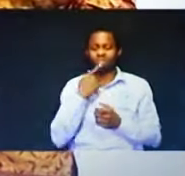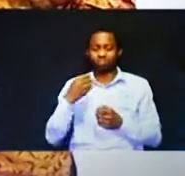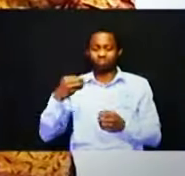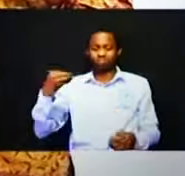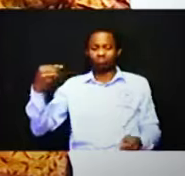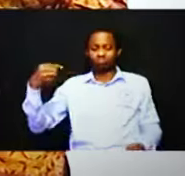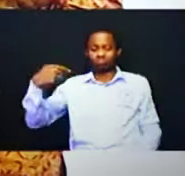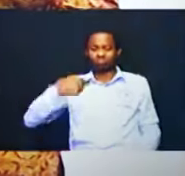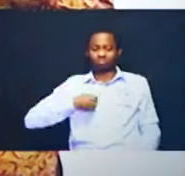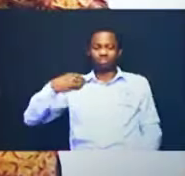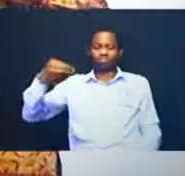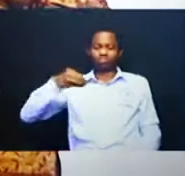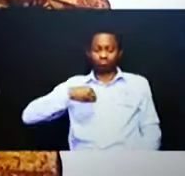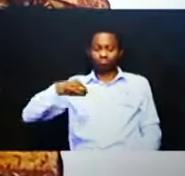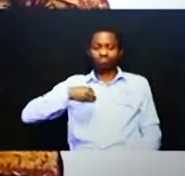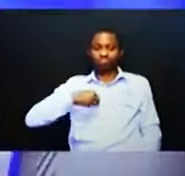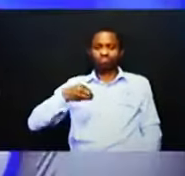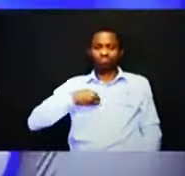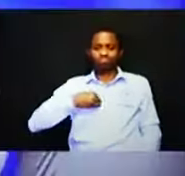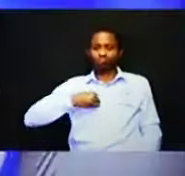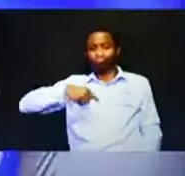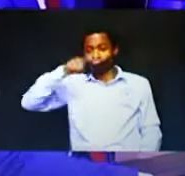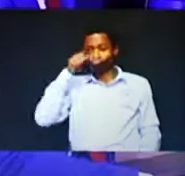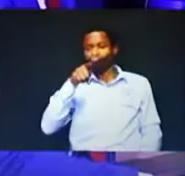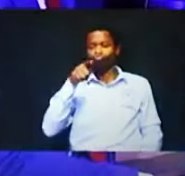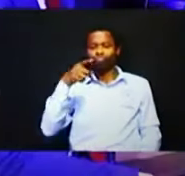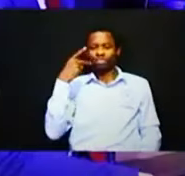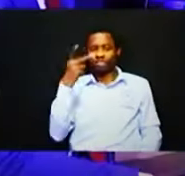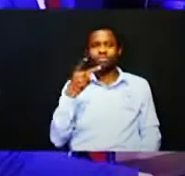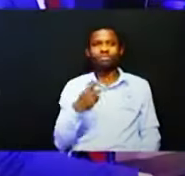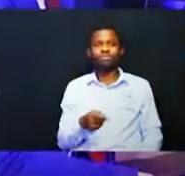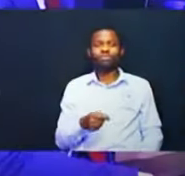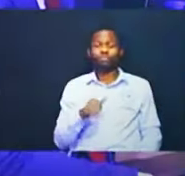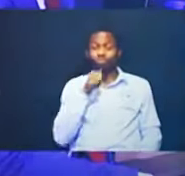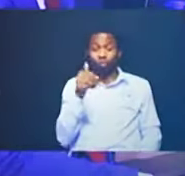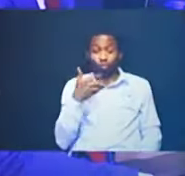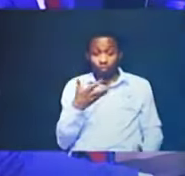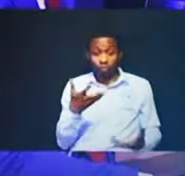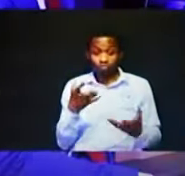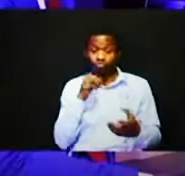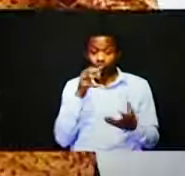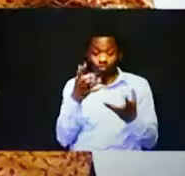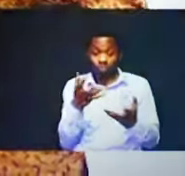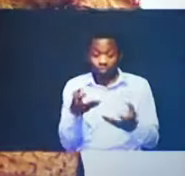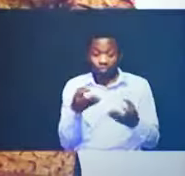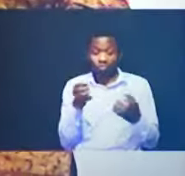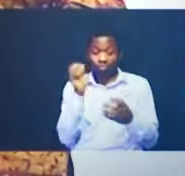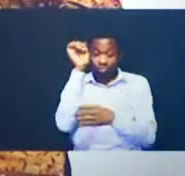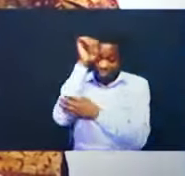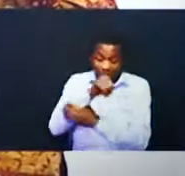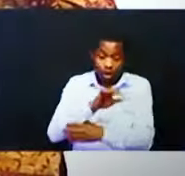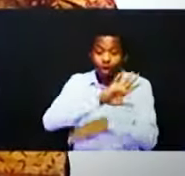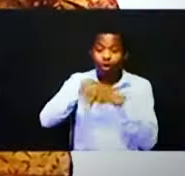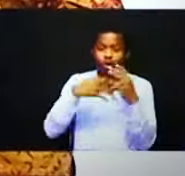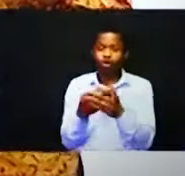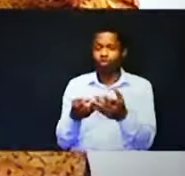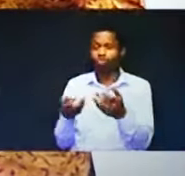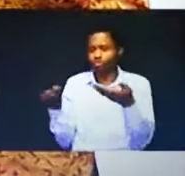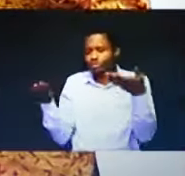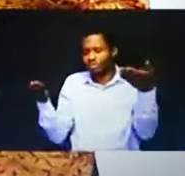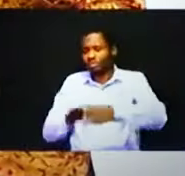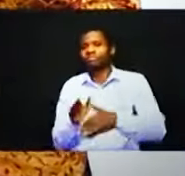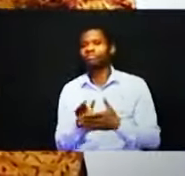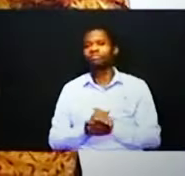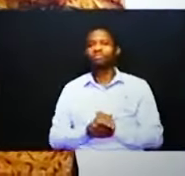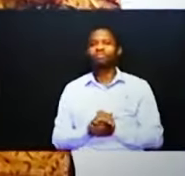say me ni Haman. You Mordecai. Wo Mordecai. You don't want to bow. Hwe onkoto. All of you will die. Munyina mu bewu. You